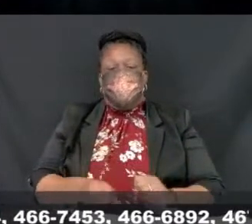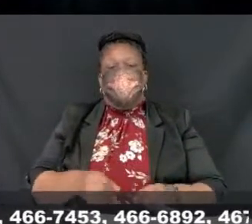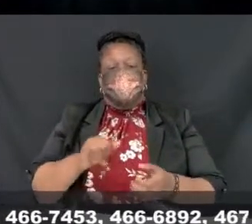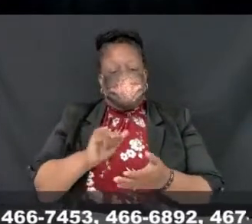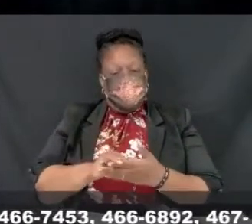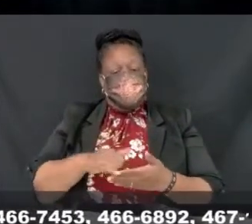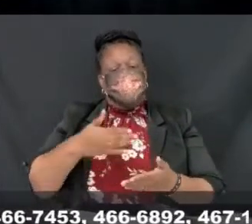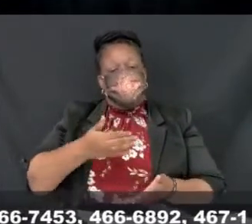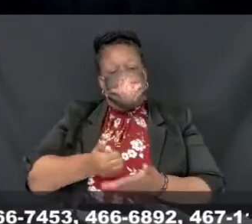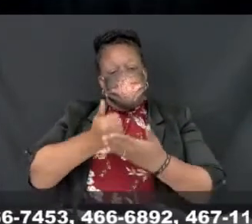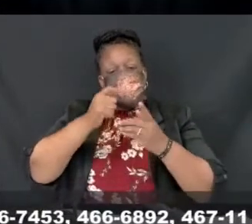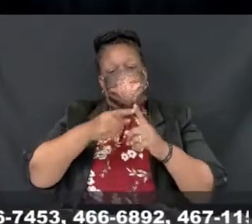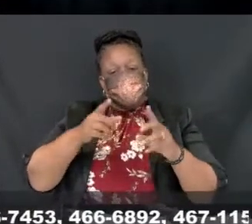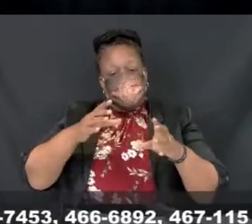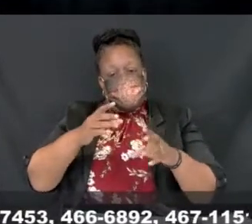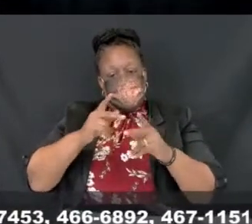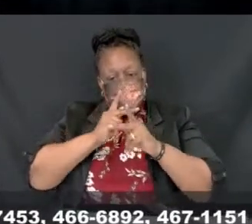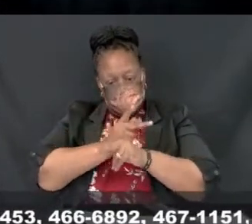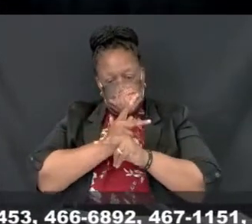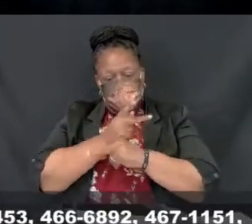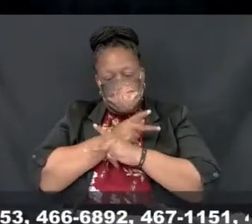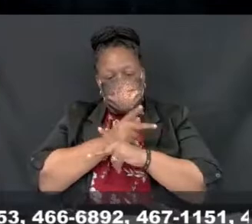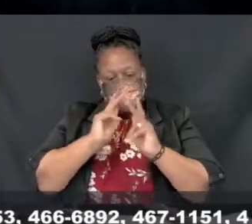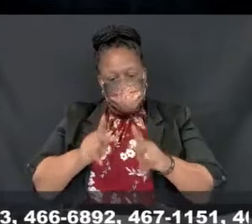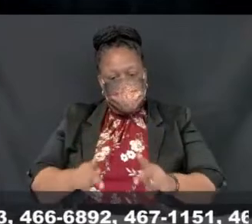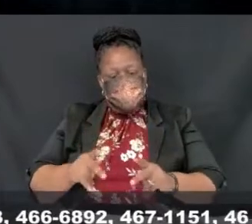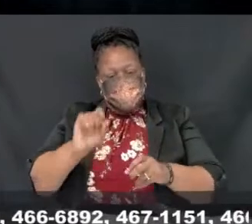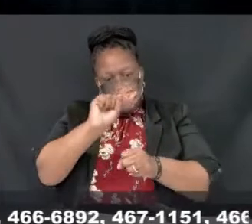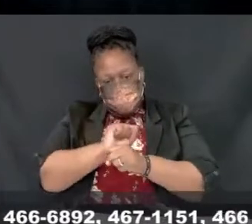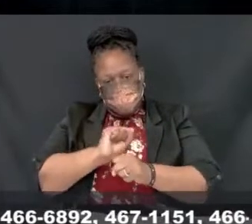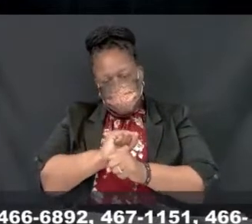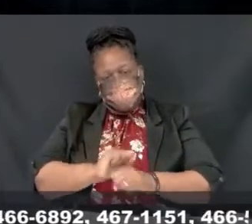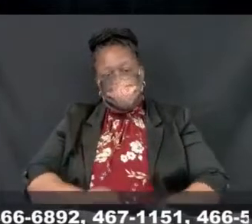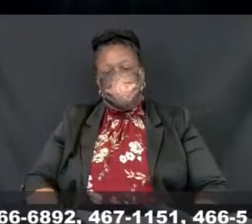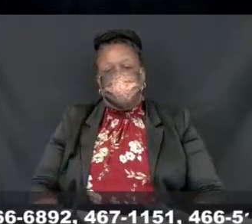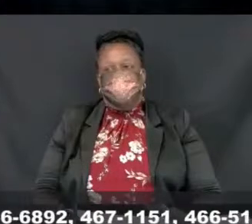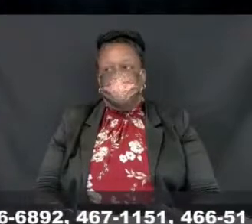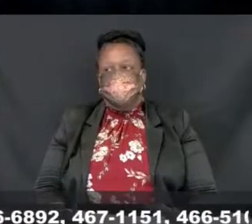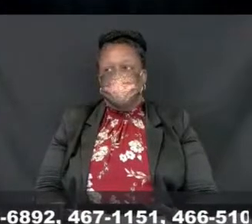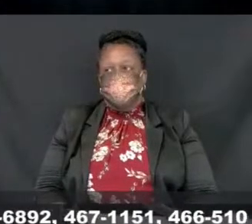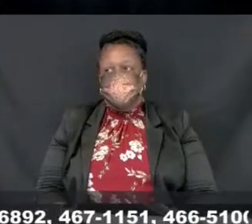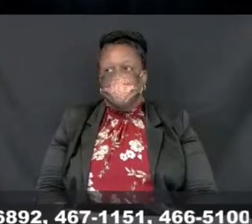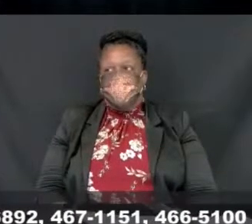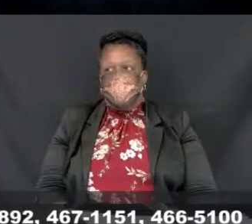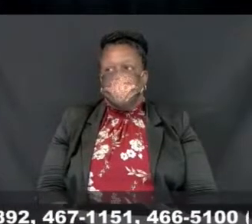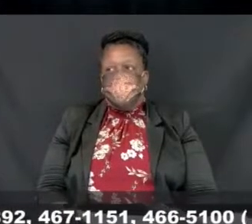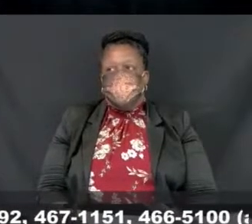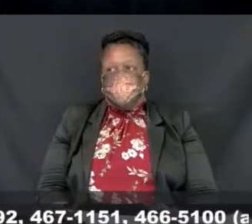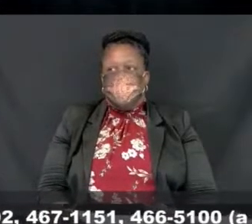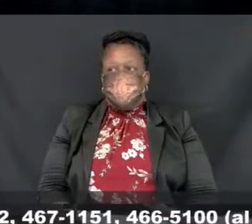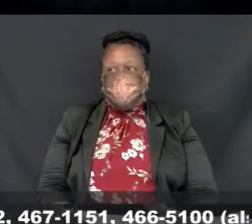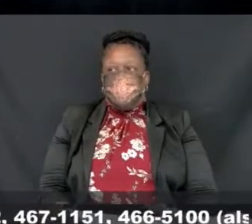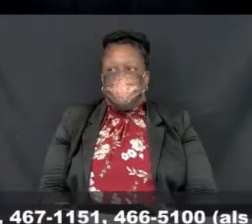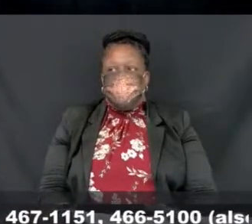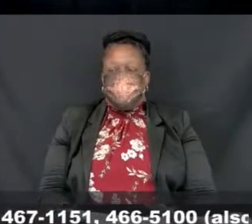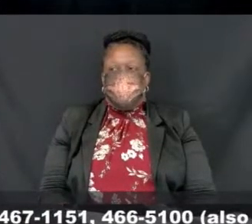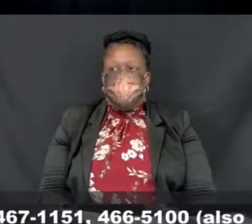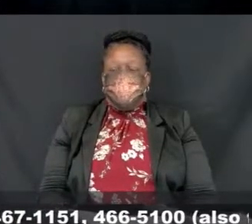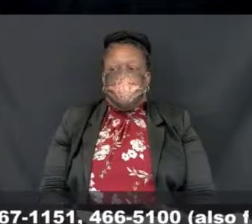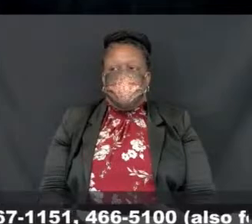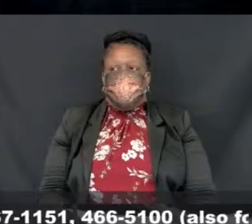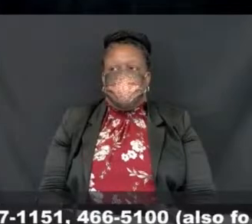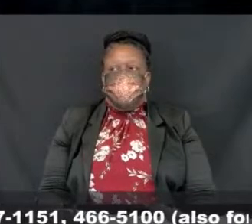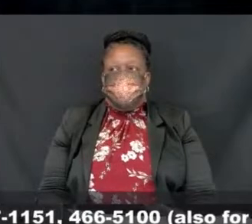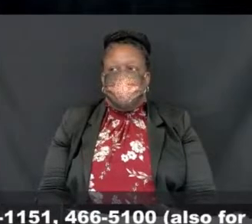driven by the experts in the different sectors. And all we did is put our spin. The security forces gave the recommendation. The medical